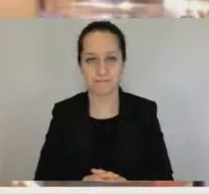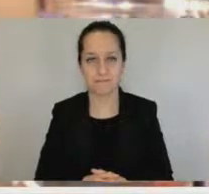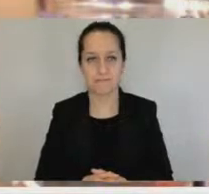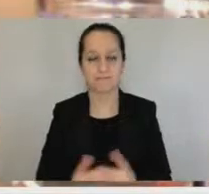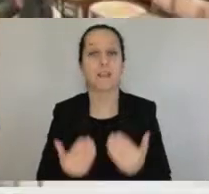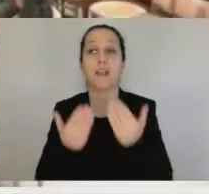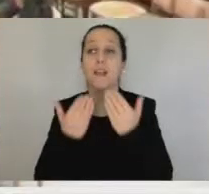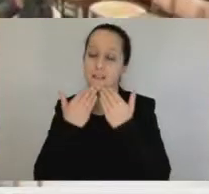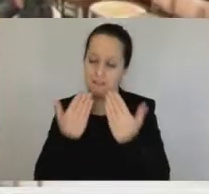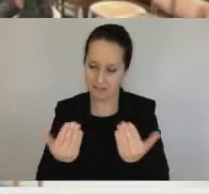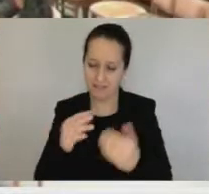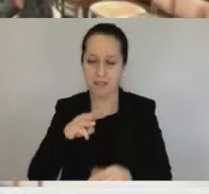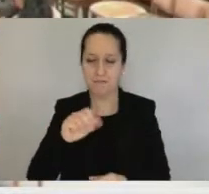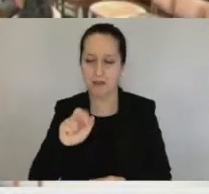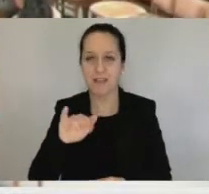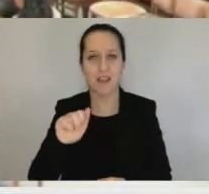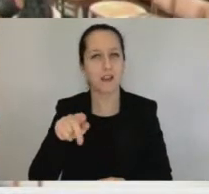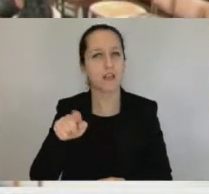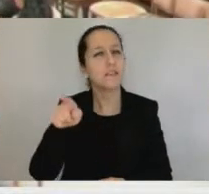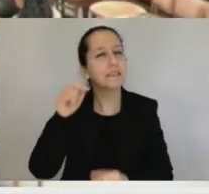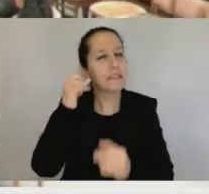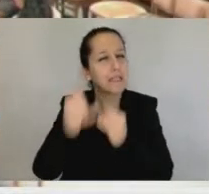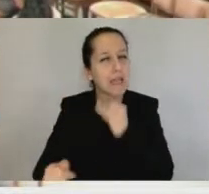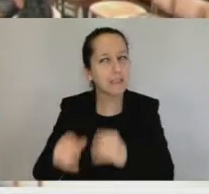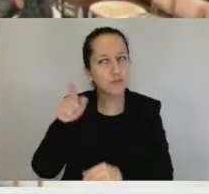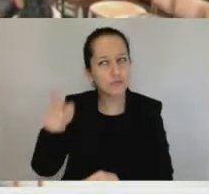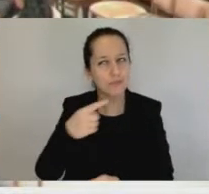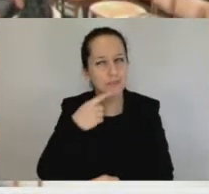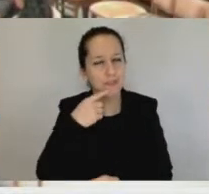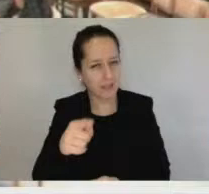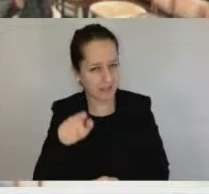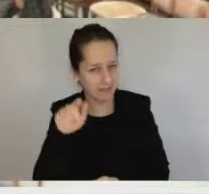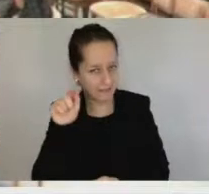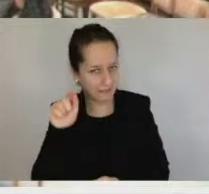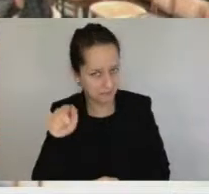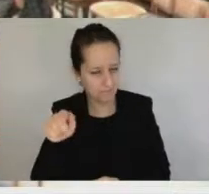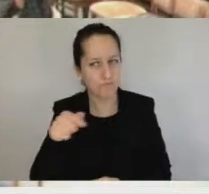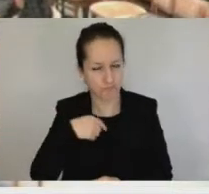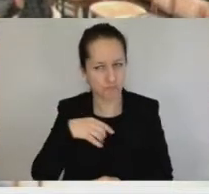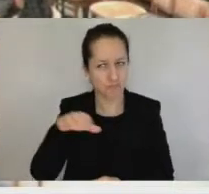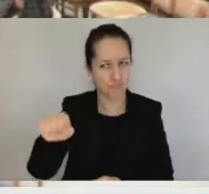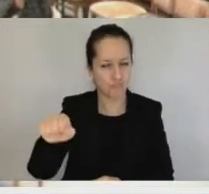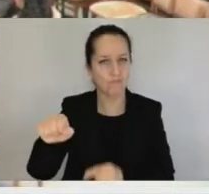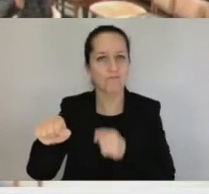Thank you, Mariana. Yes, indeed.